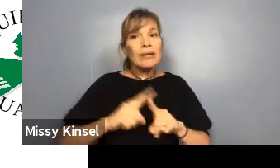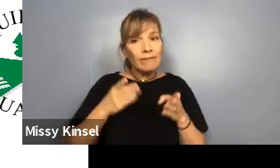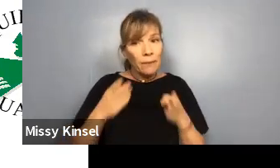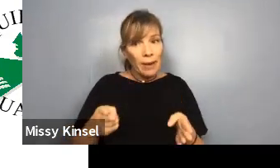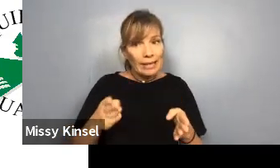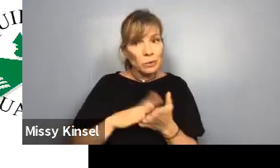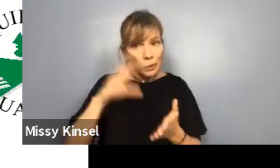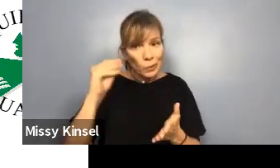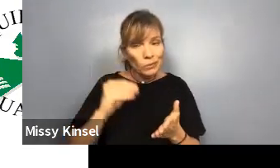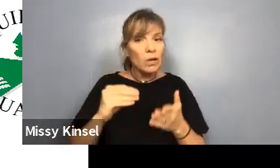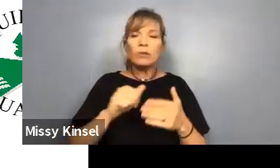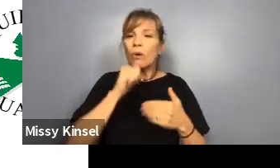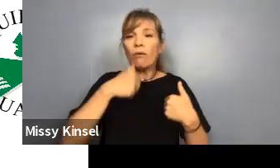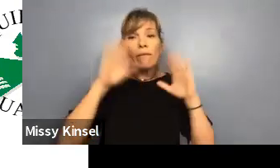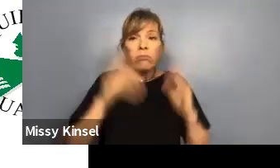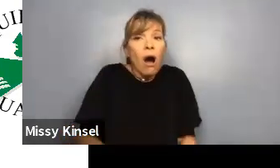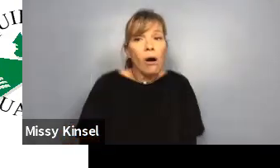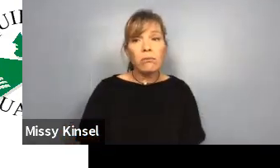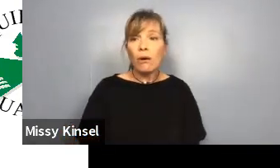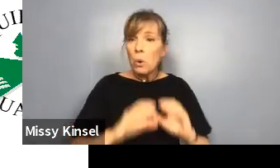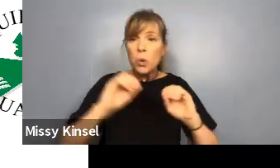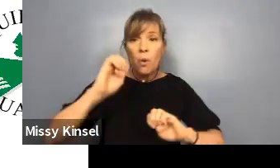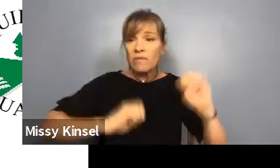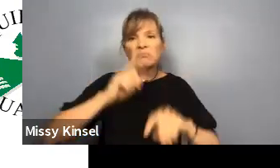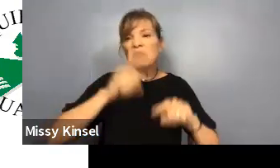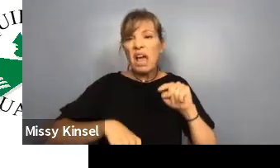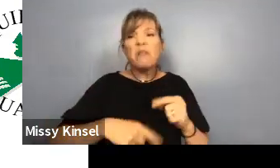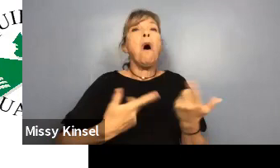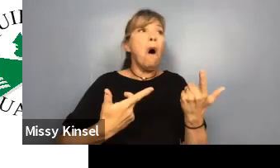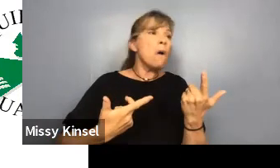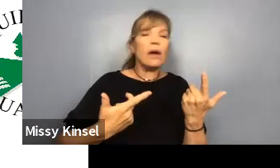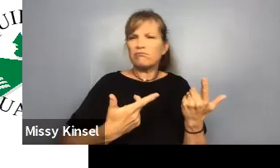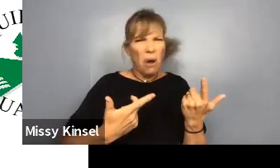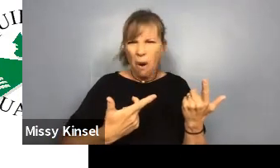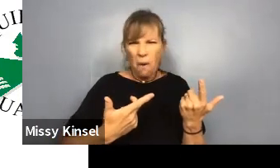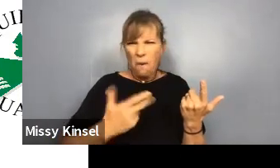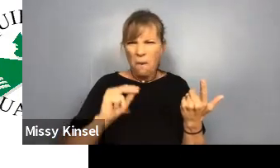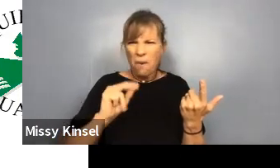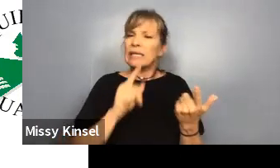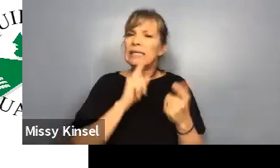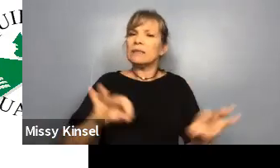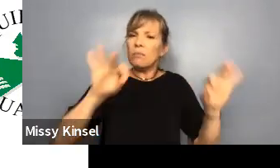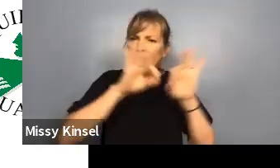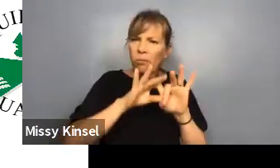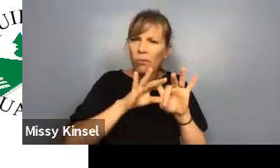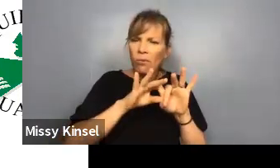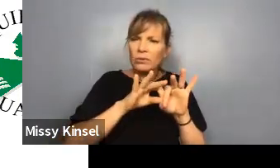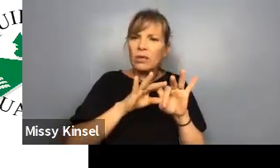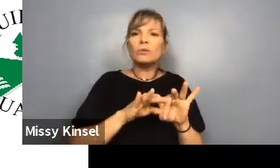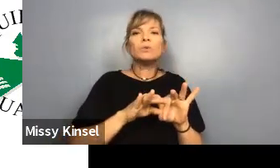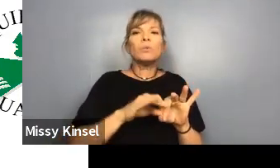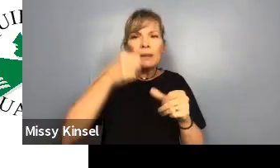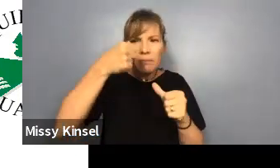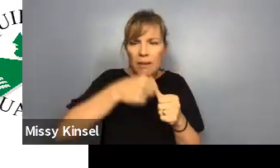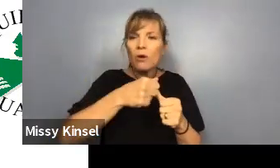don't just give up that no evaluations can be done right now. It's important to keep in mind